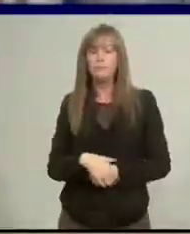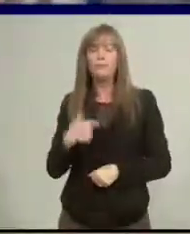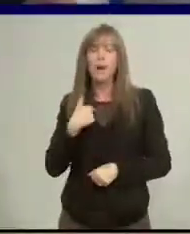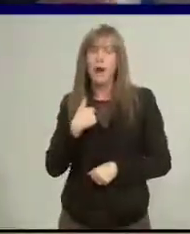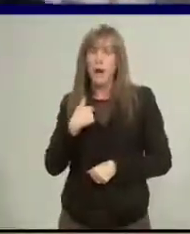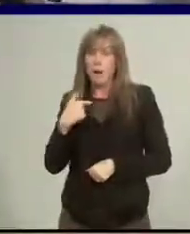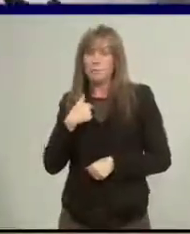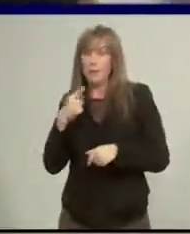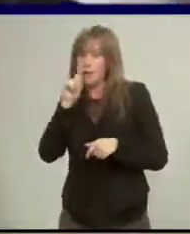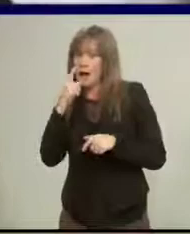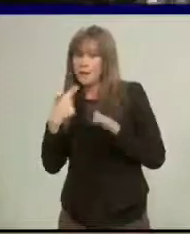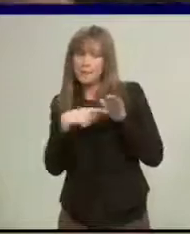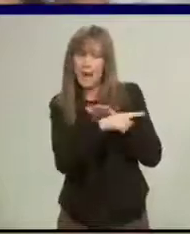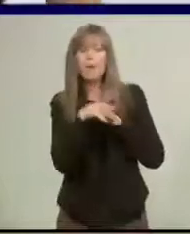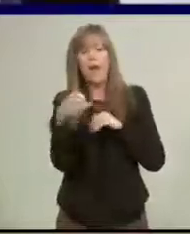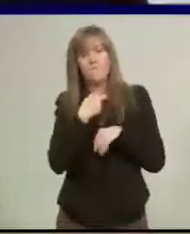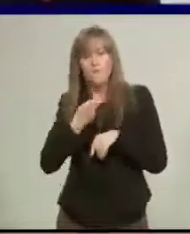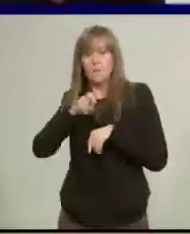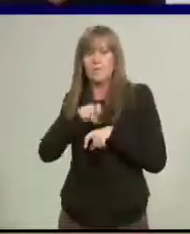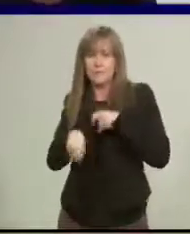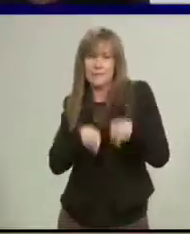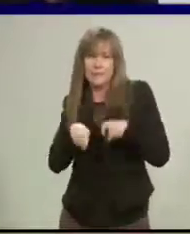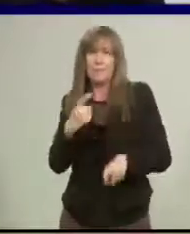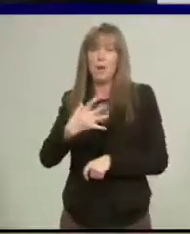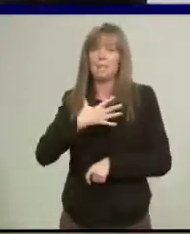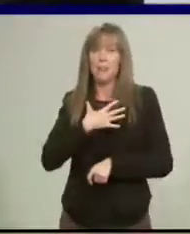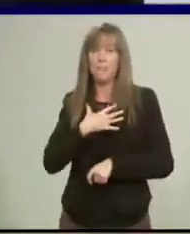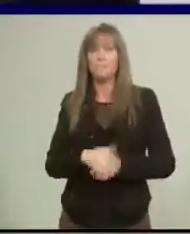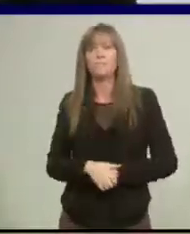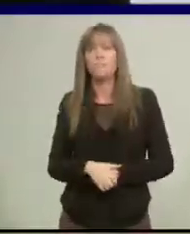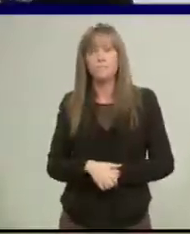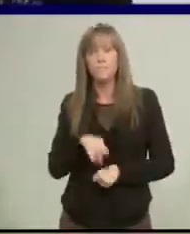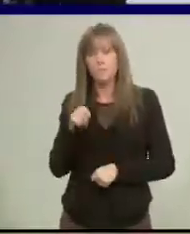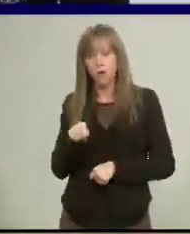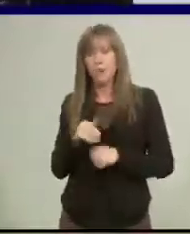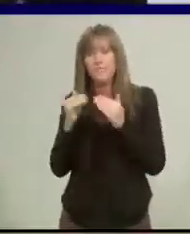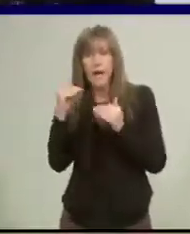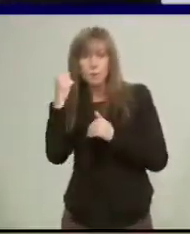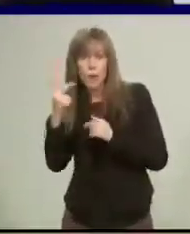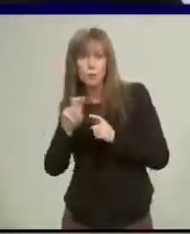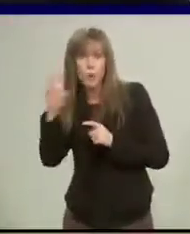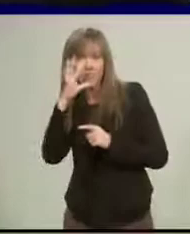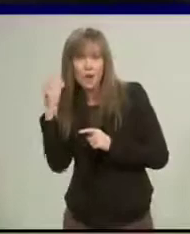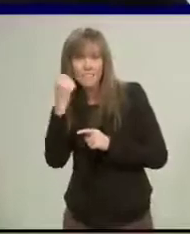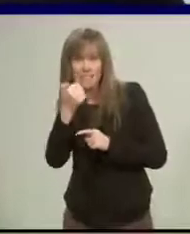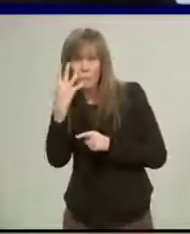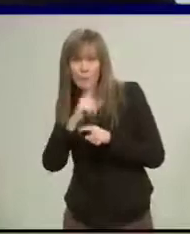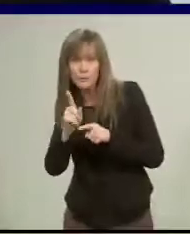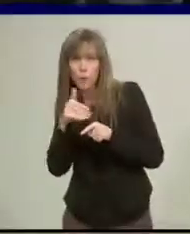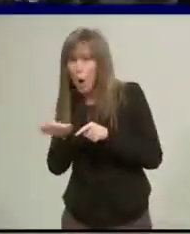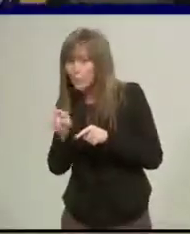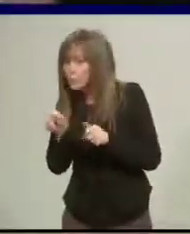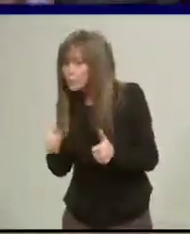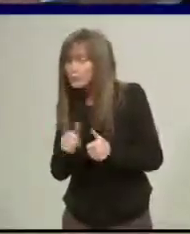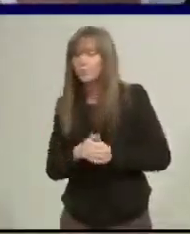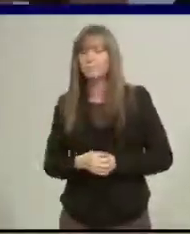without taking to a bike myself. We're right at the start up there for stage 1 of the Tour de France. So you've only got 64 minutes to go and then you finish the stage.